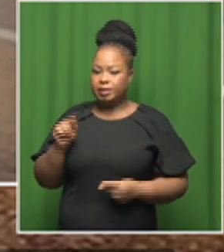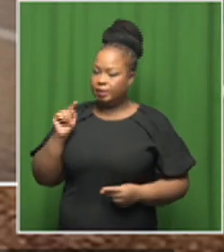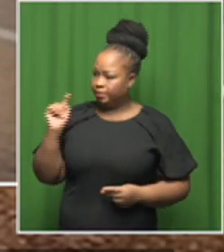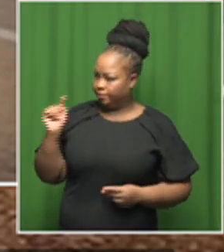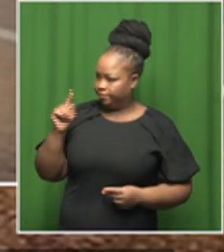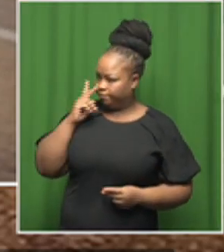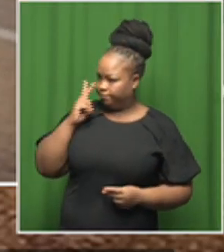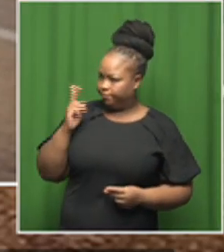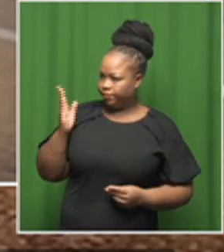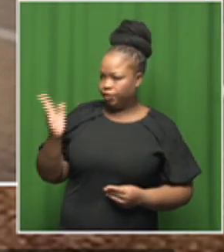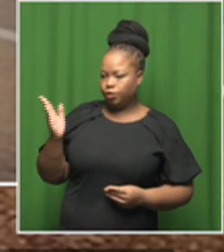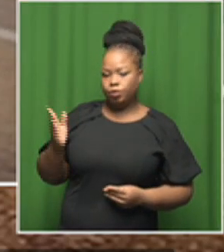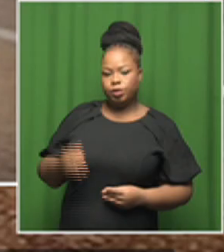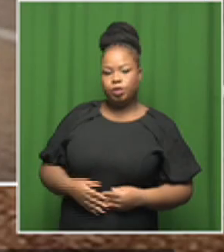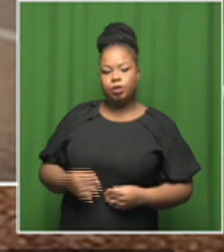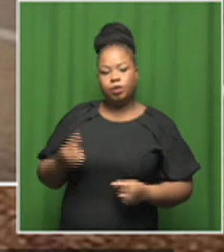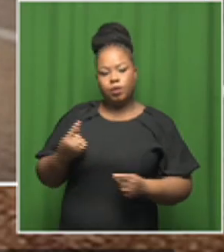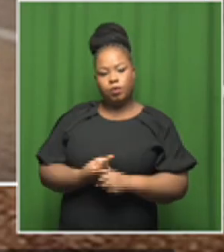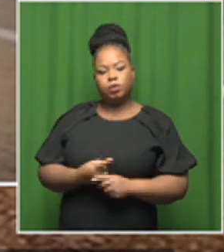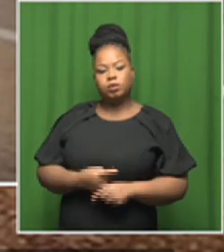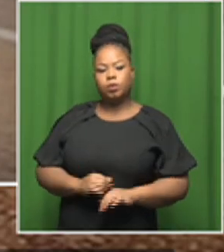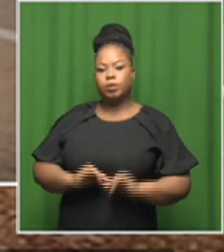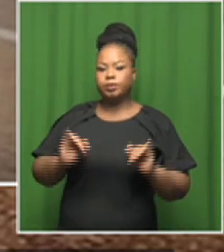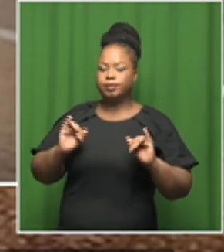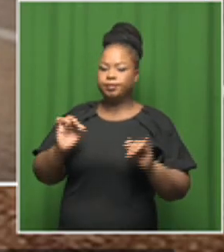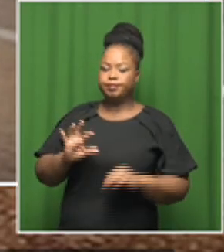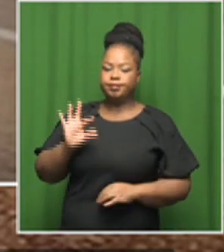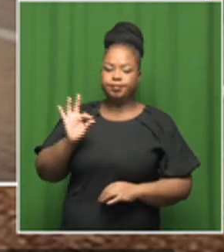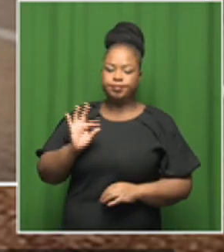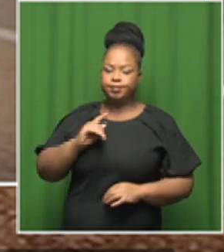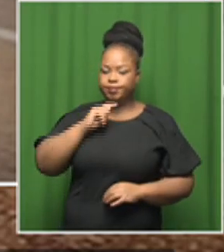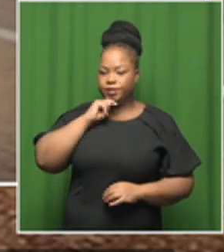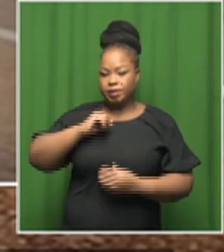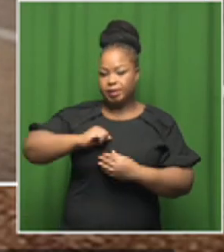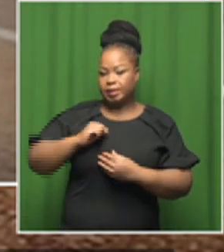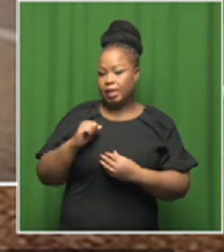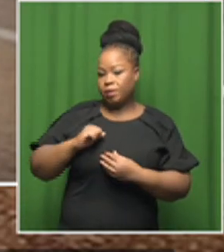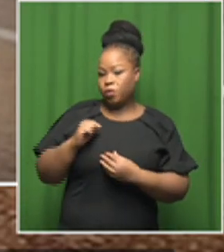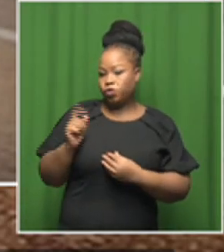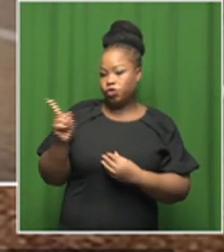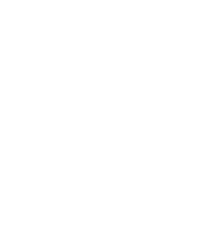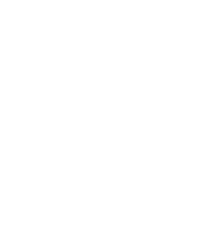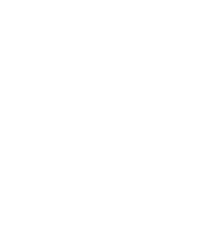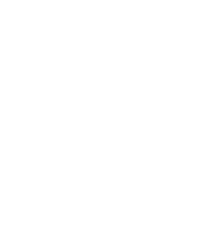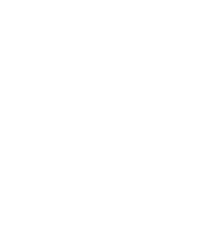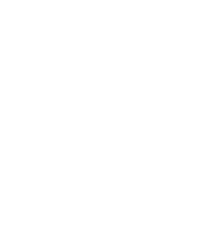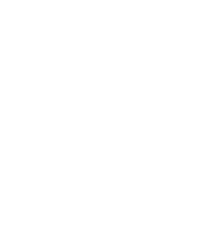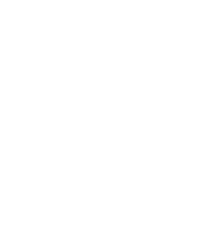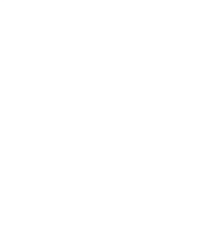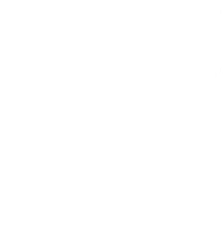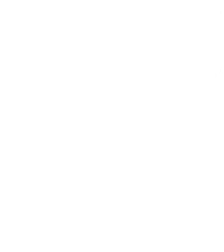see. And it's always a little bit worse on a Monday morning. So heads up, Stellenbosch, give yourself plenty of time to get through.